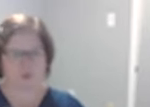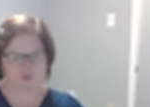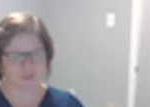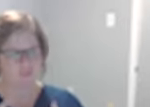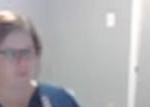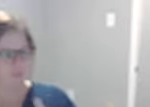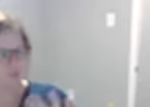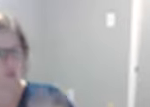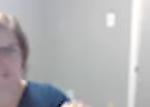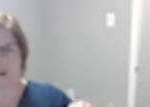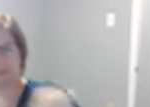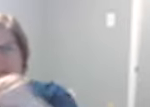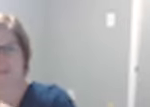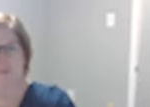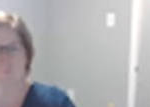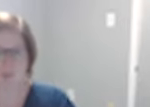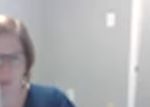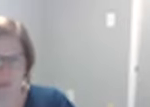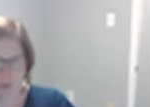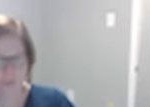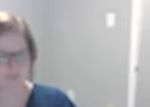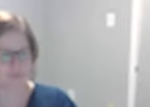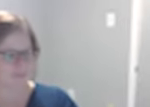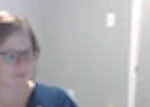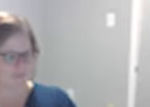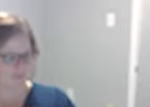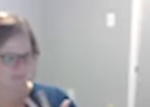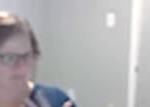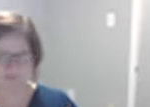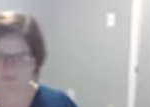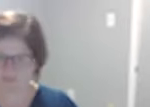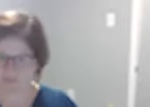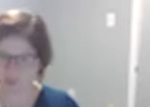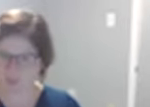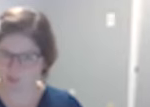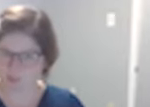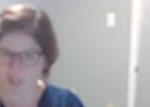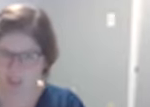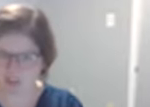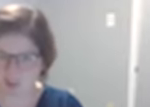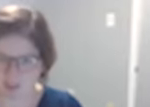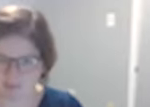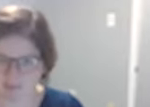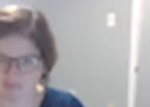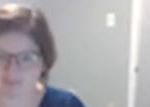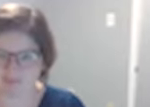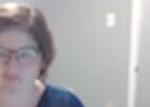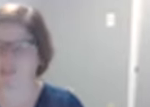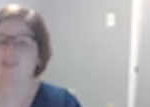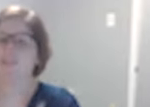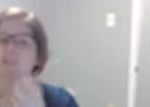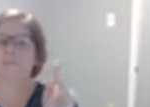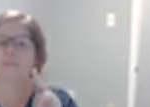their own bed after they're sleeping, do you think they deserve to be an astronaut? Because some people just want to do something big and